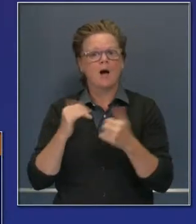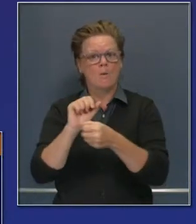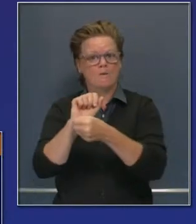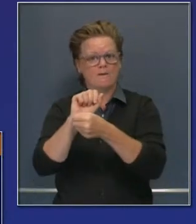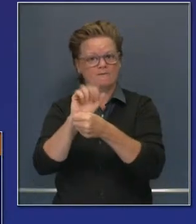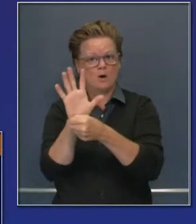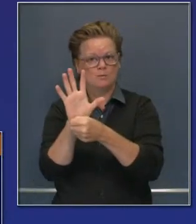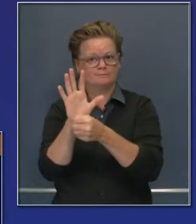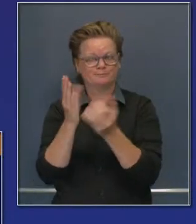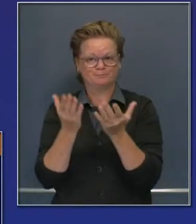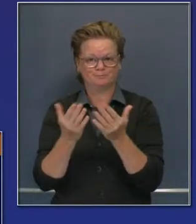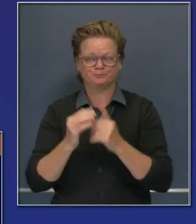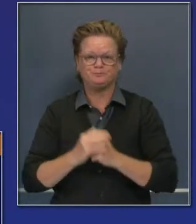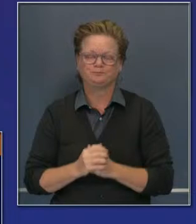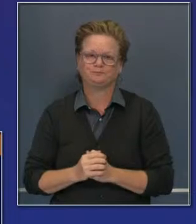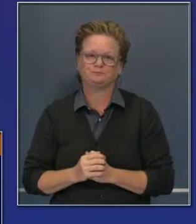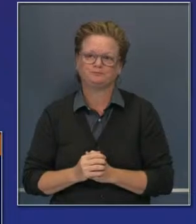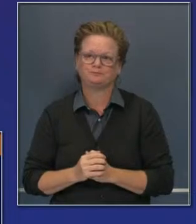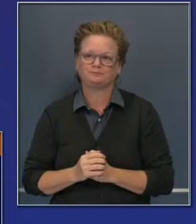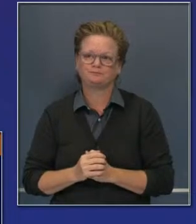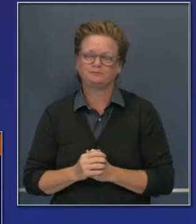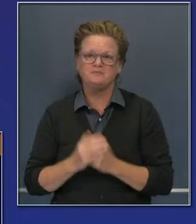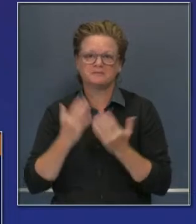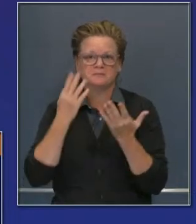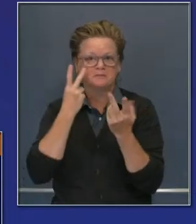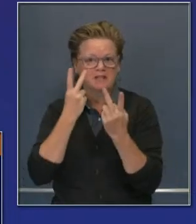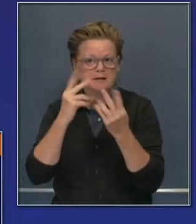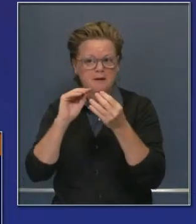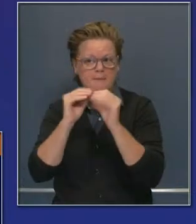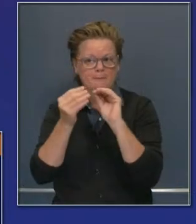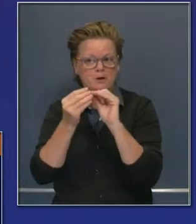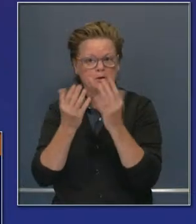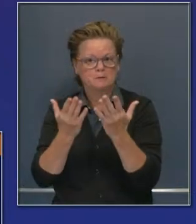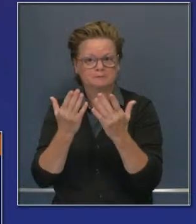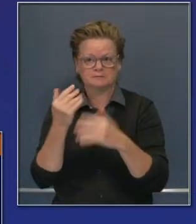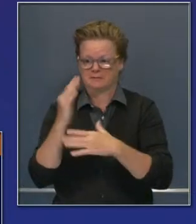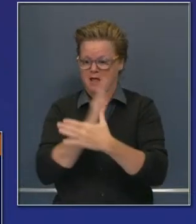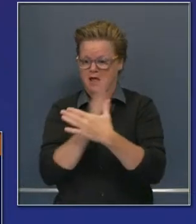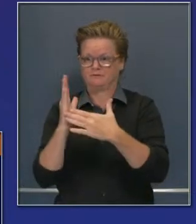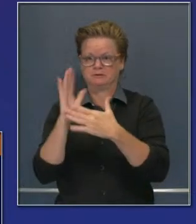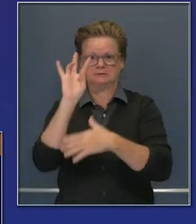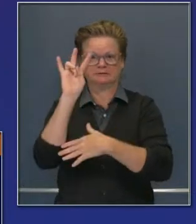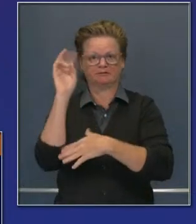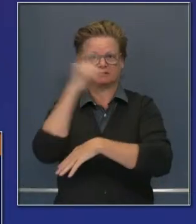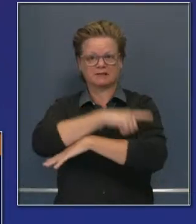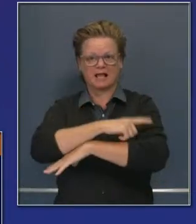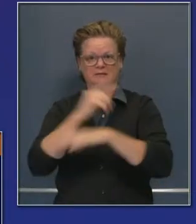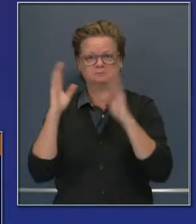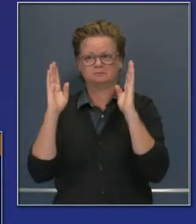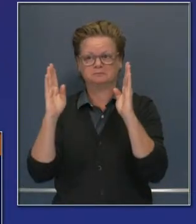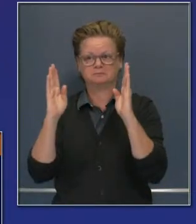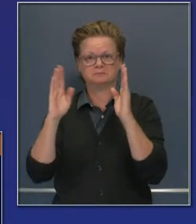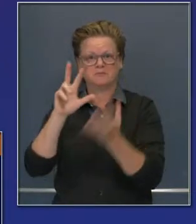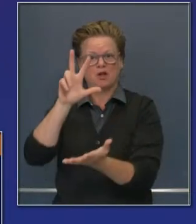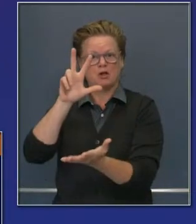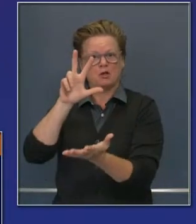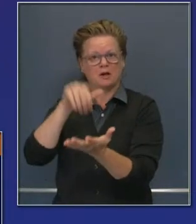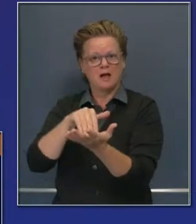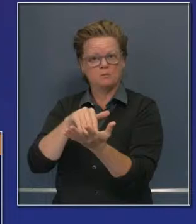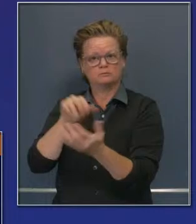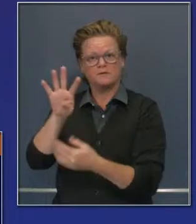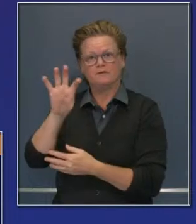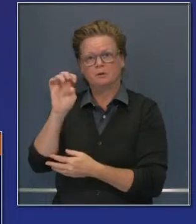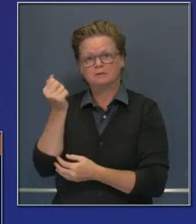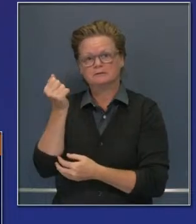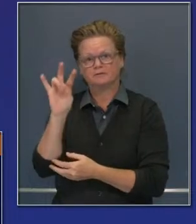to COVID. You can see here on the 7-day average, we've averaged some 3,400 cases. We're down